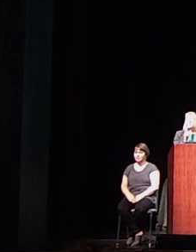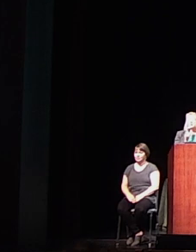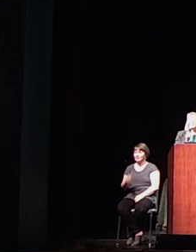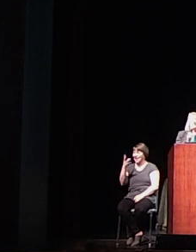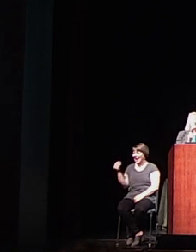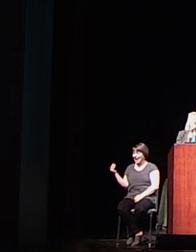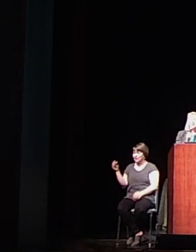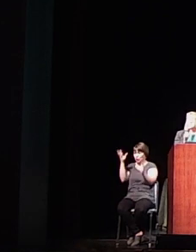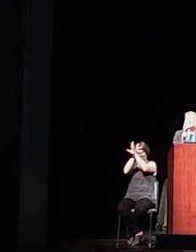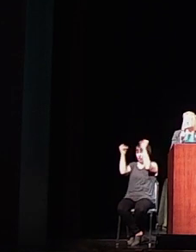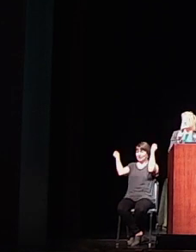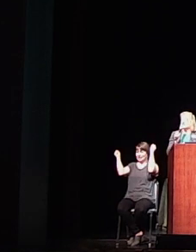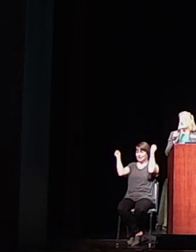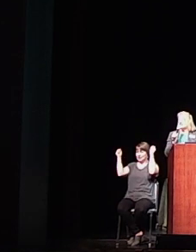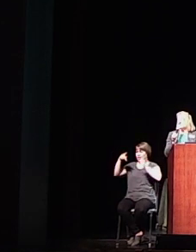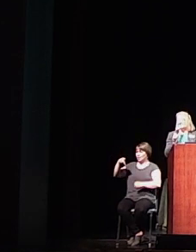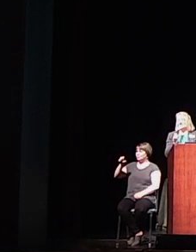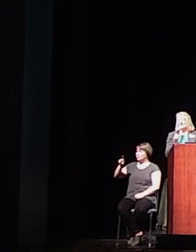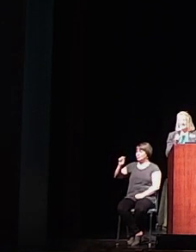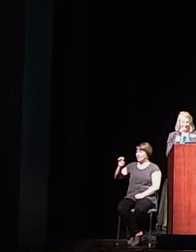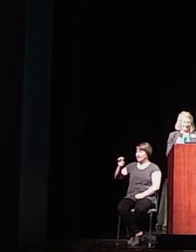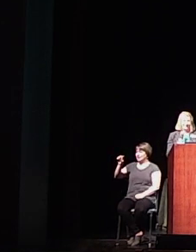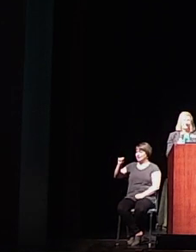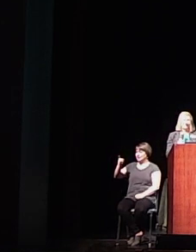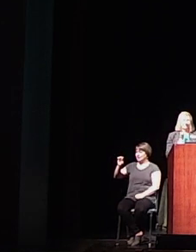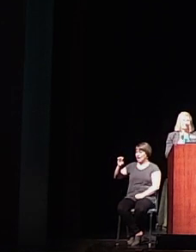And our board president, Mr. Pete Sizak.